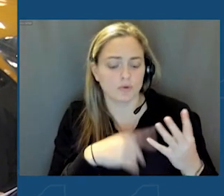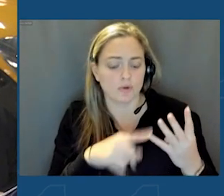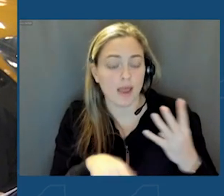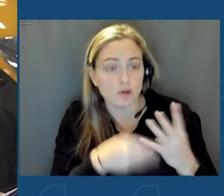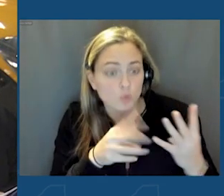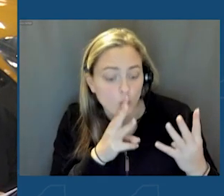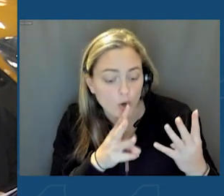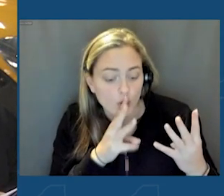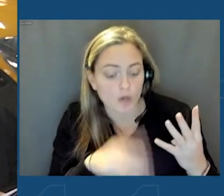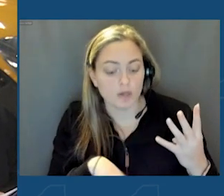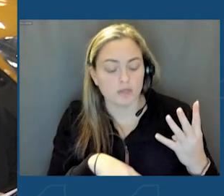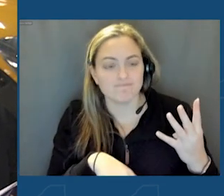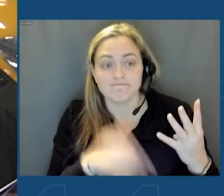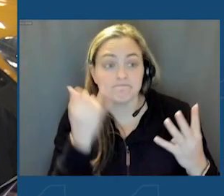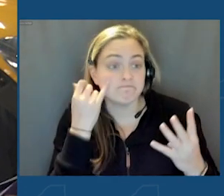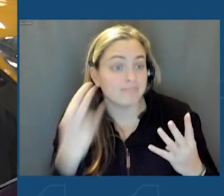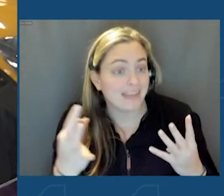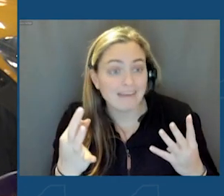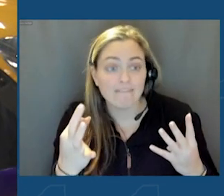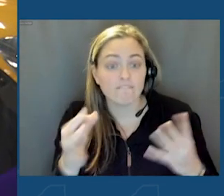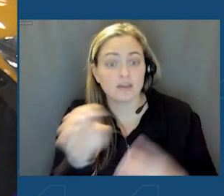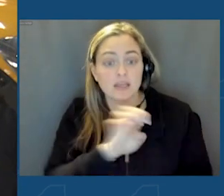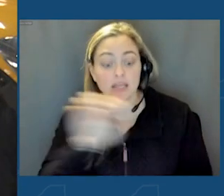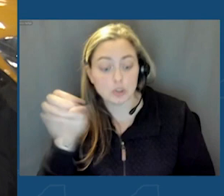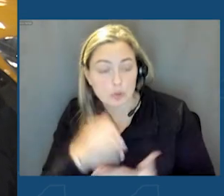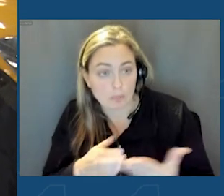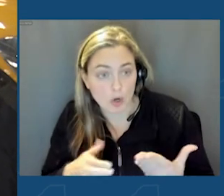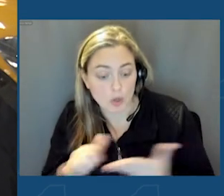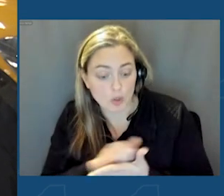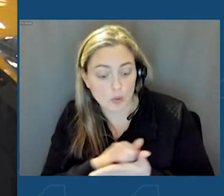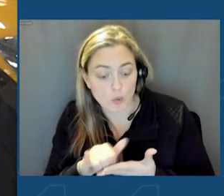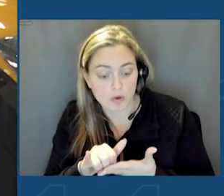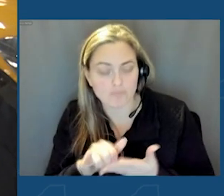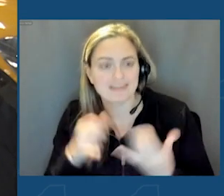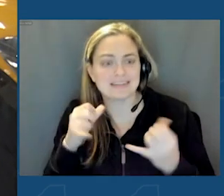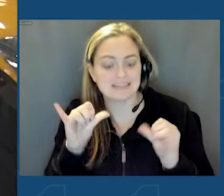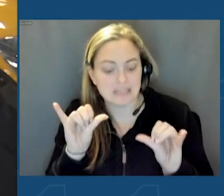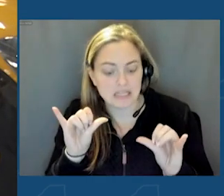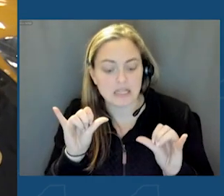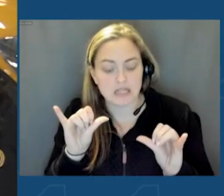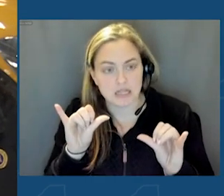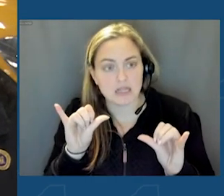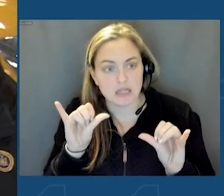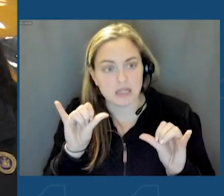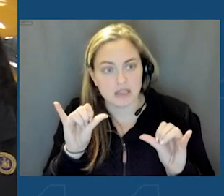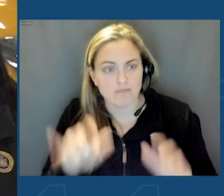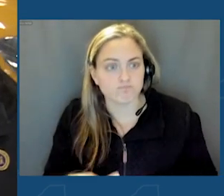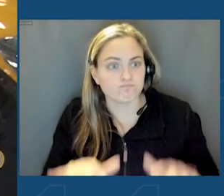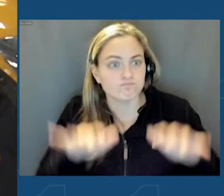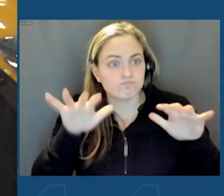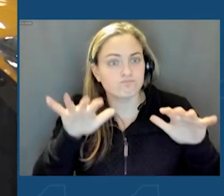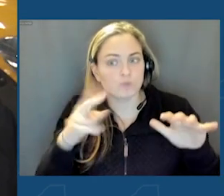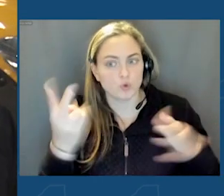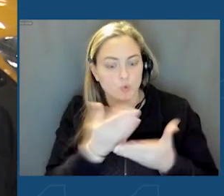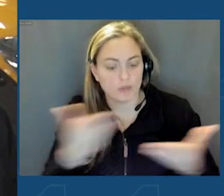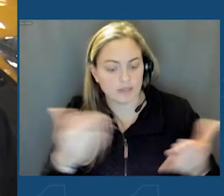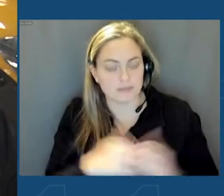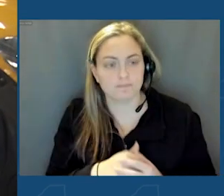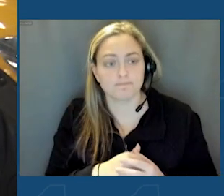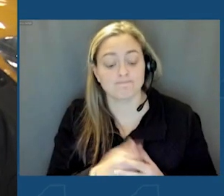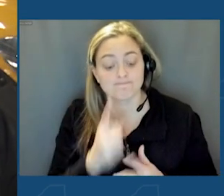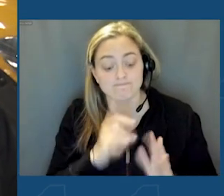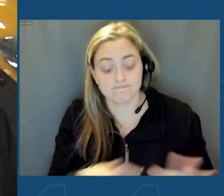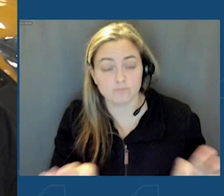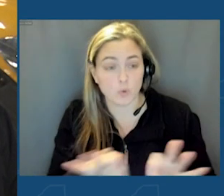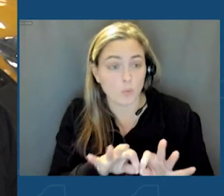in the event that you're on the Eastern side of the state and you're still experiencing flooding two things one It's always important to